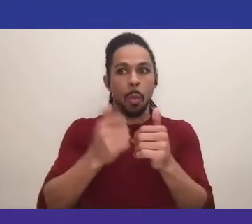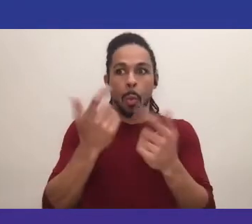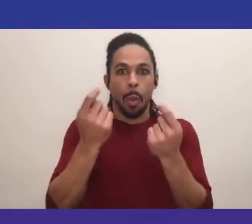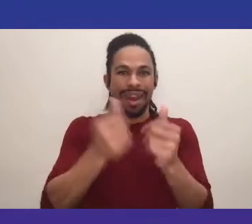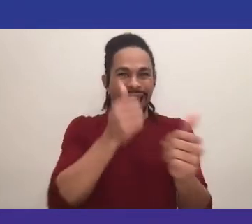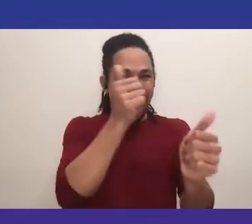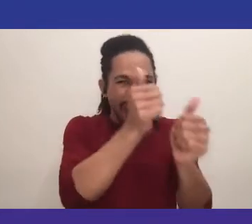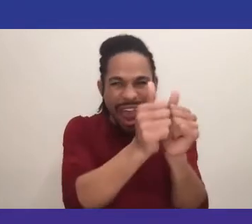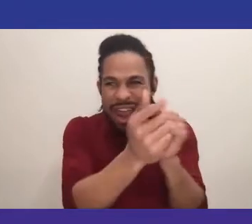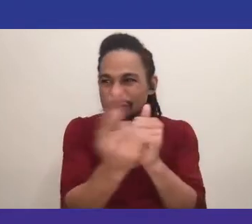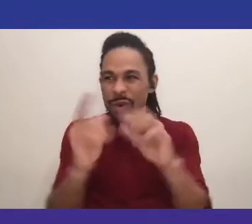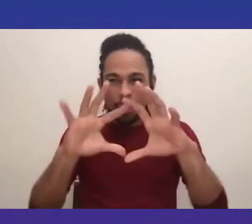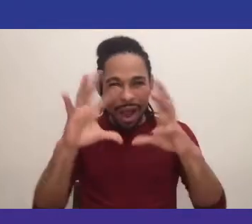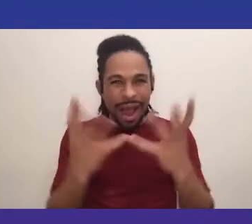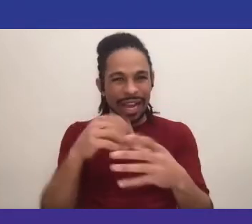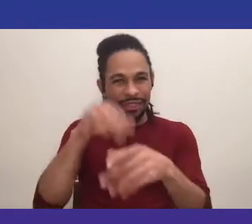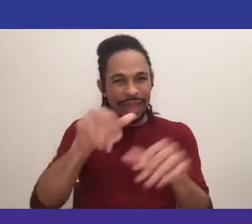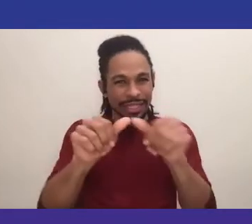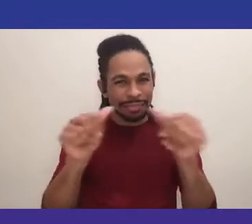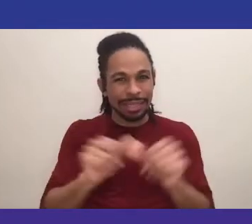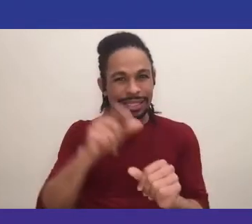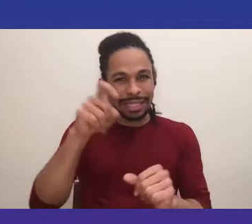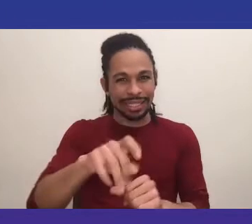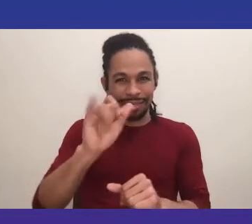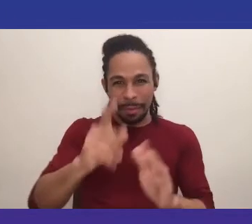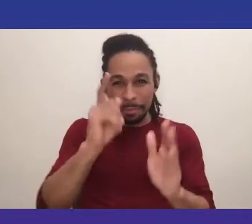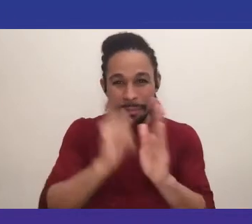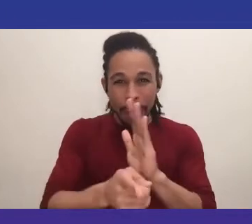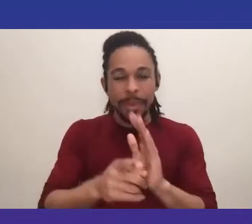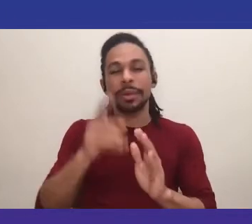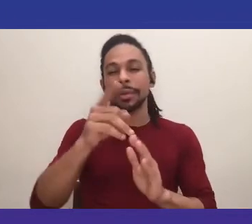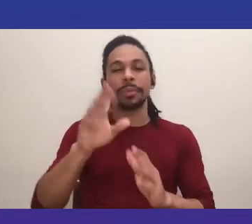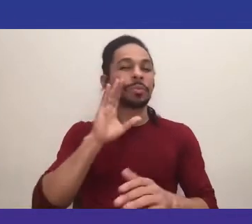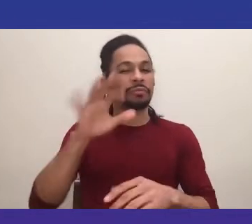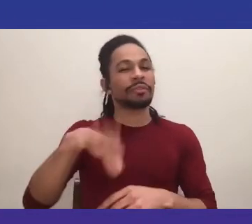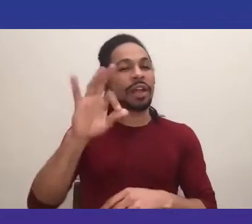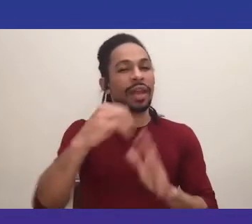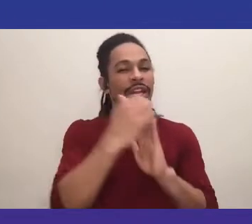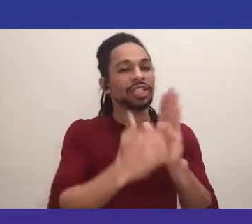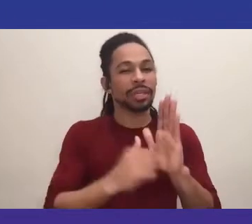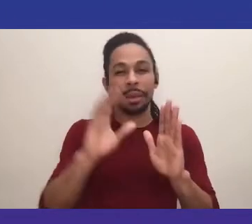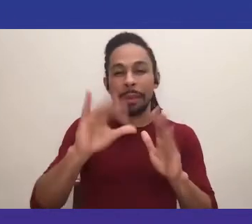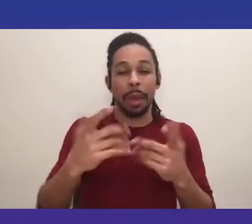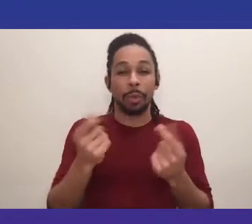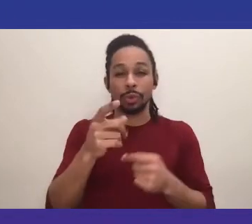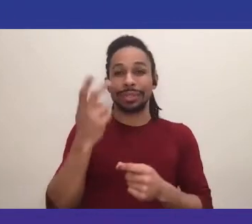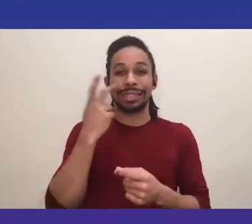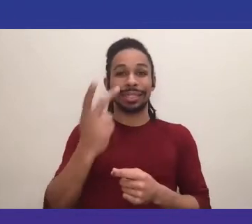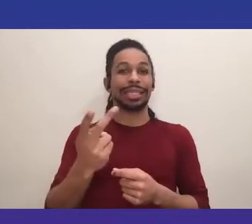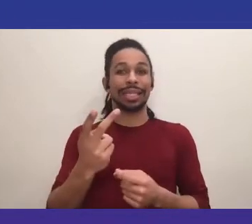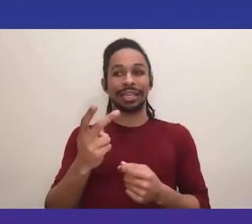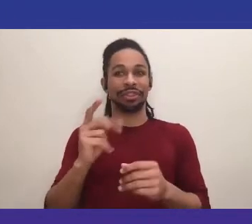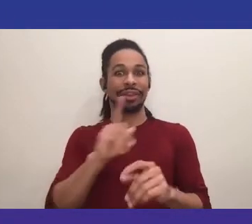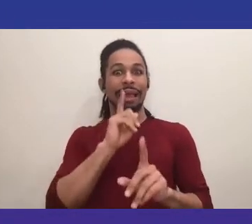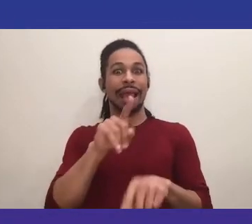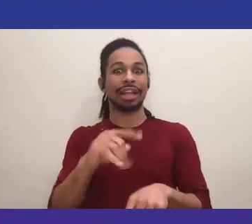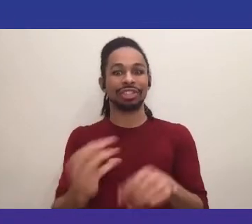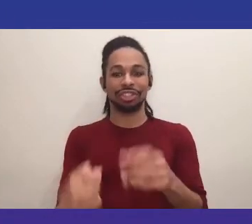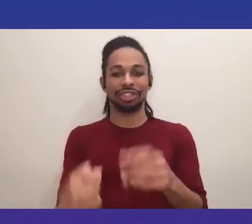at that particular moment, you find the agenda by what is emerging at that moment. And you're not